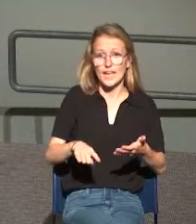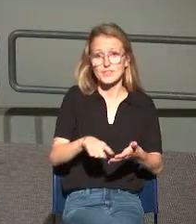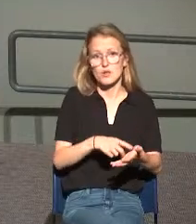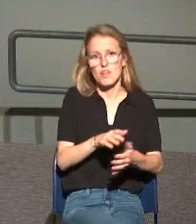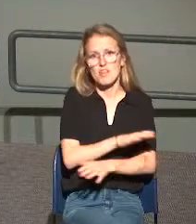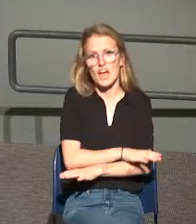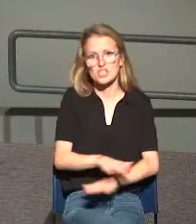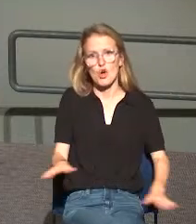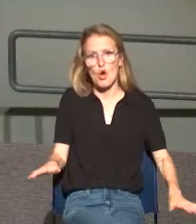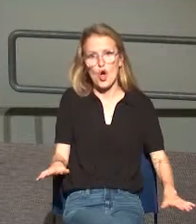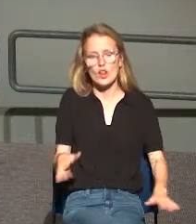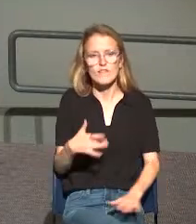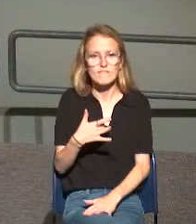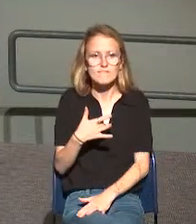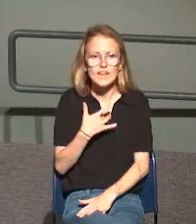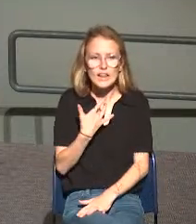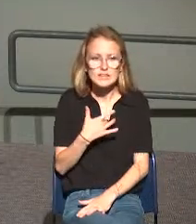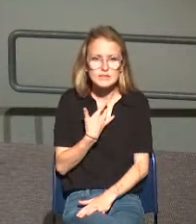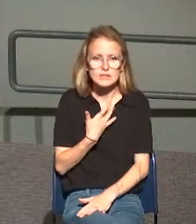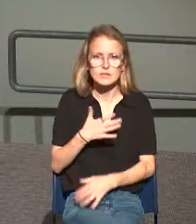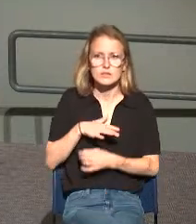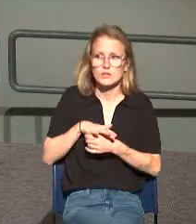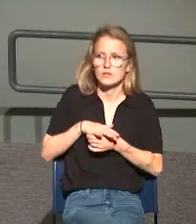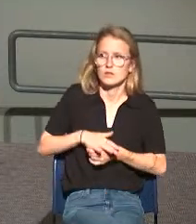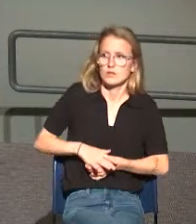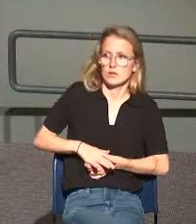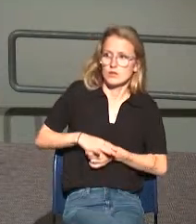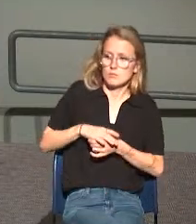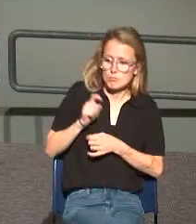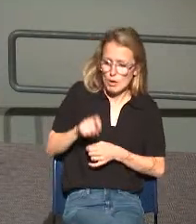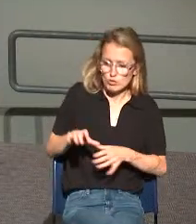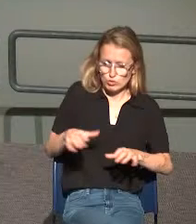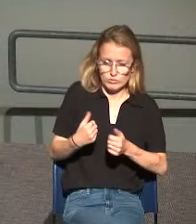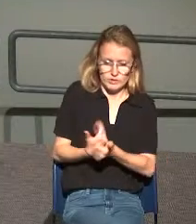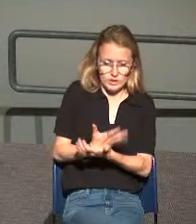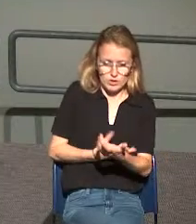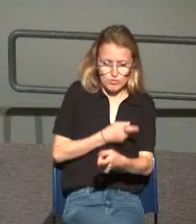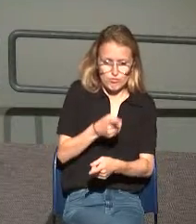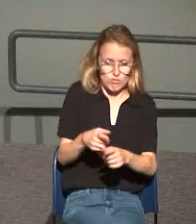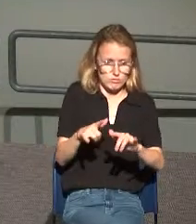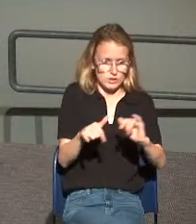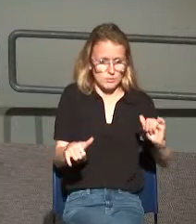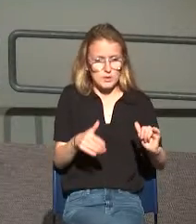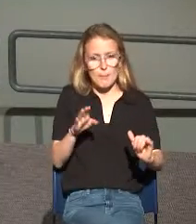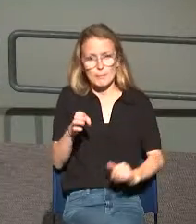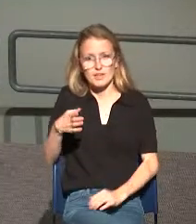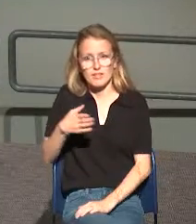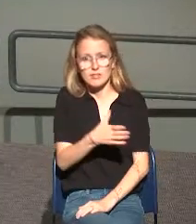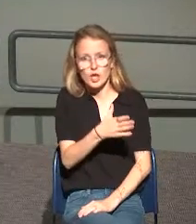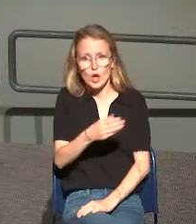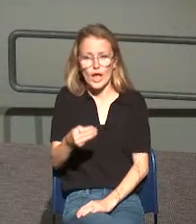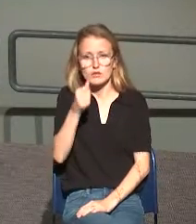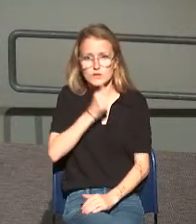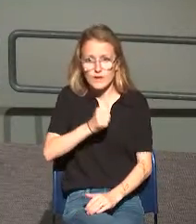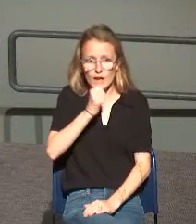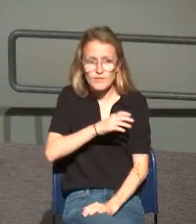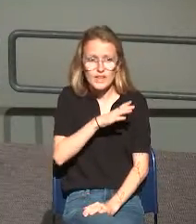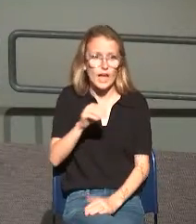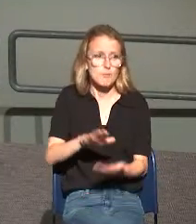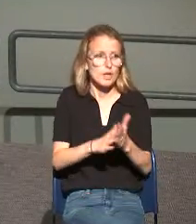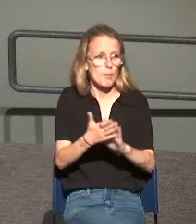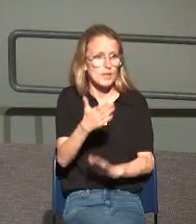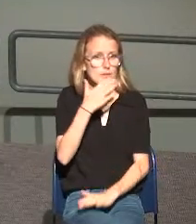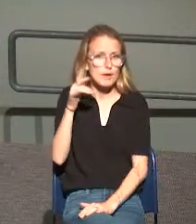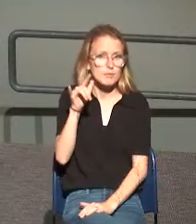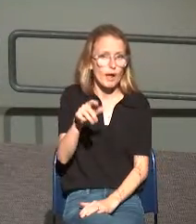So they had these enormous pressures in addition to just being there and getting through and becoming the best pilots